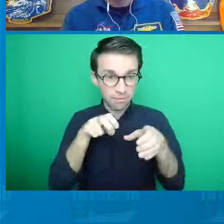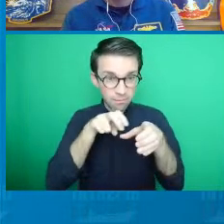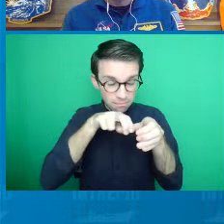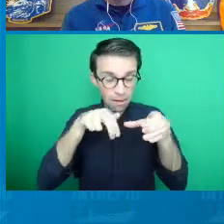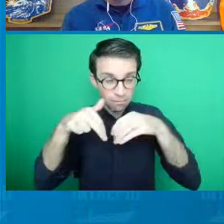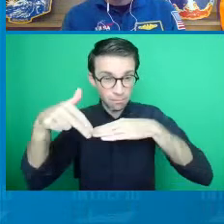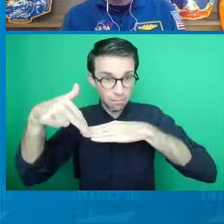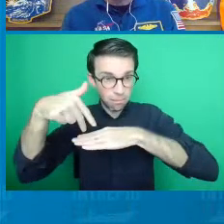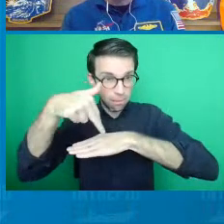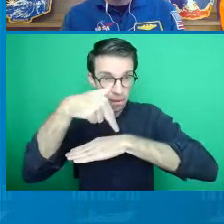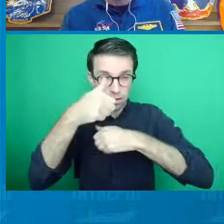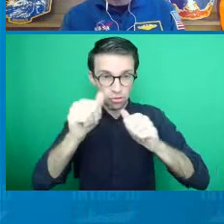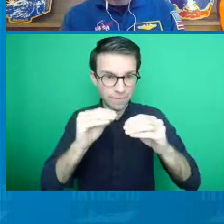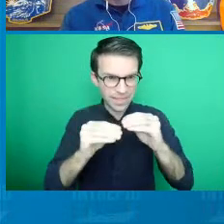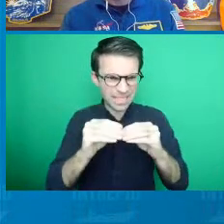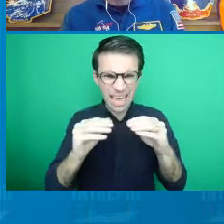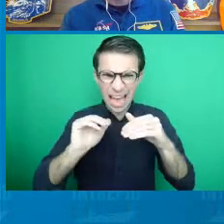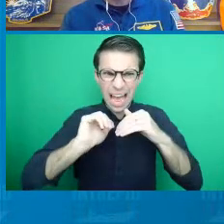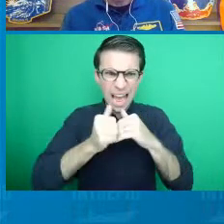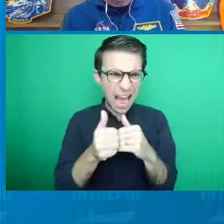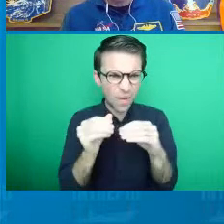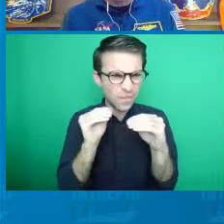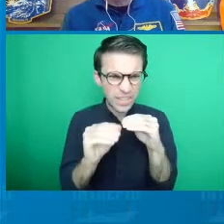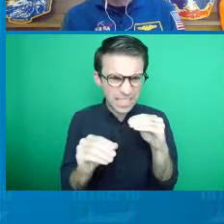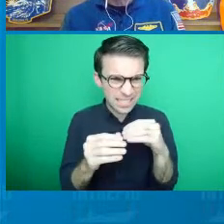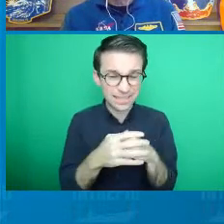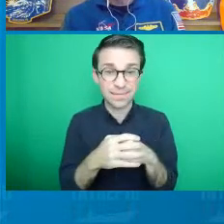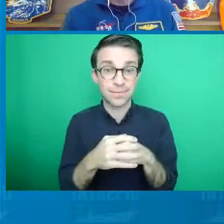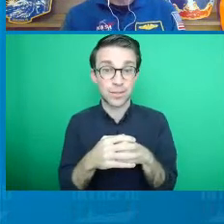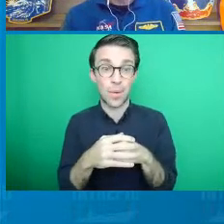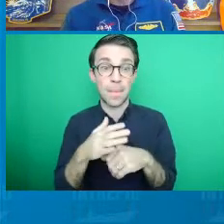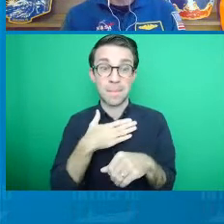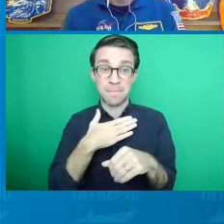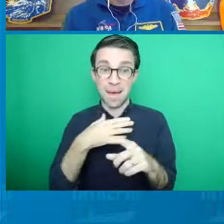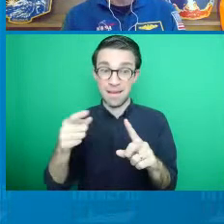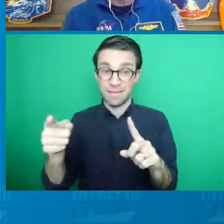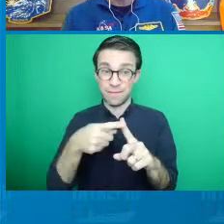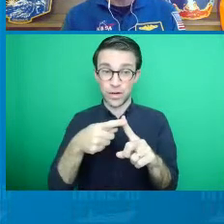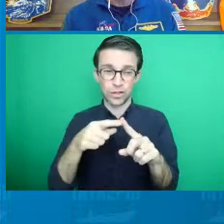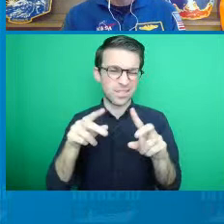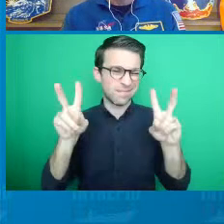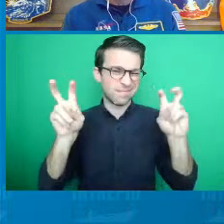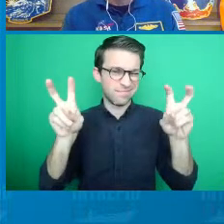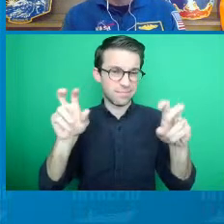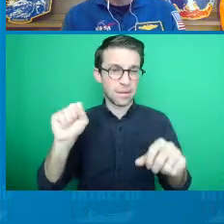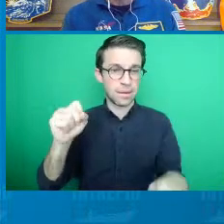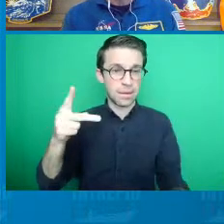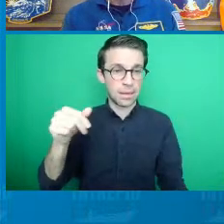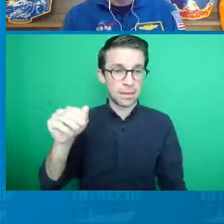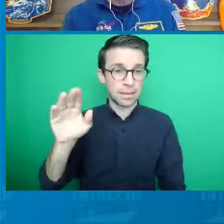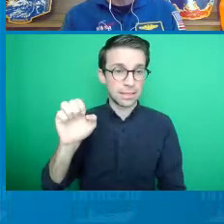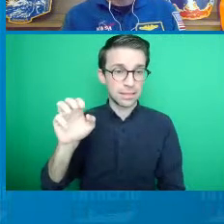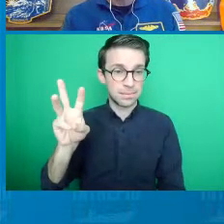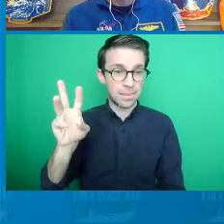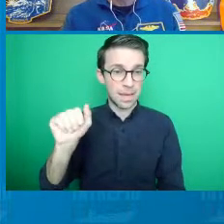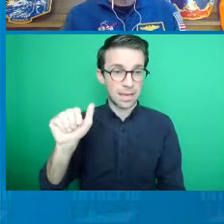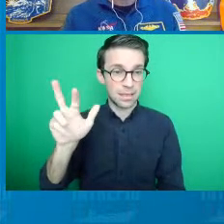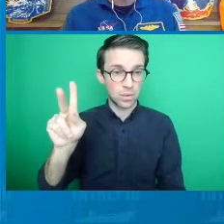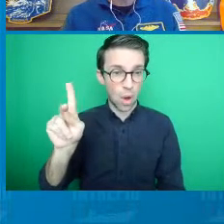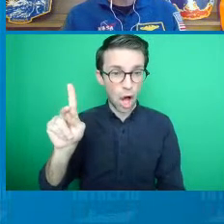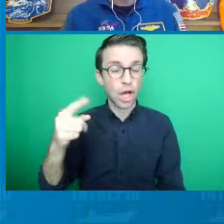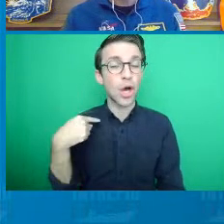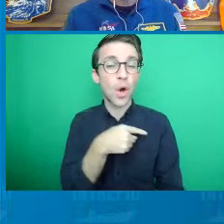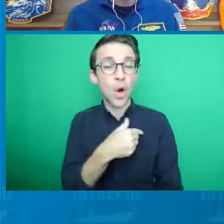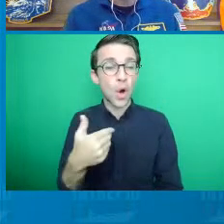complicated? So my very first spacewalks, we ended up going outside with a grease gun,